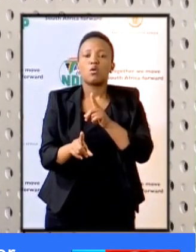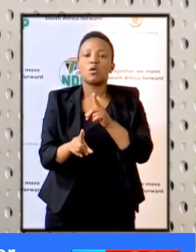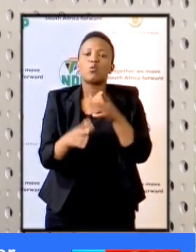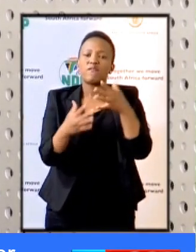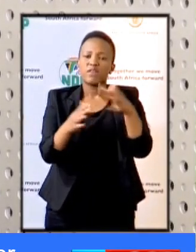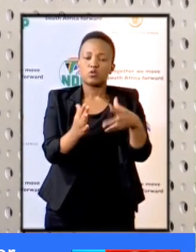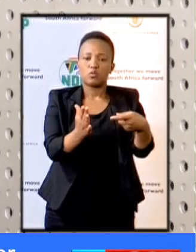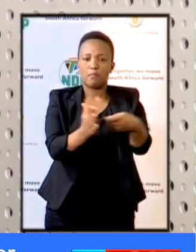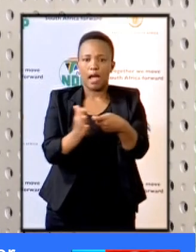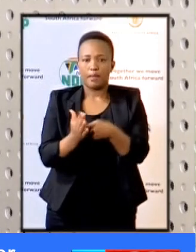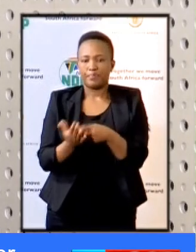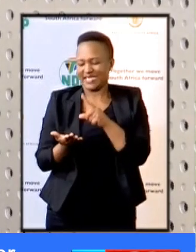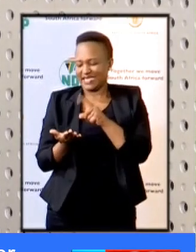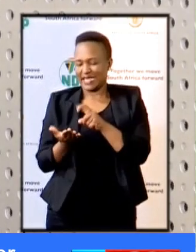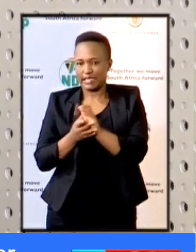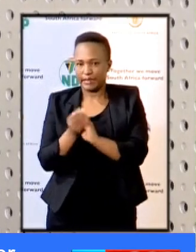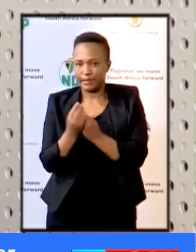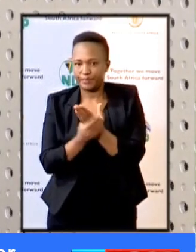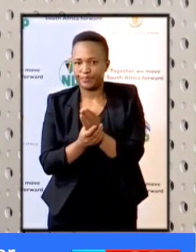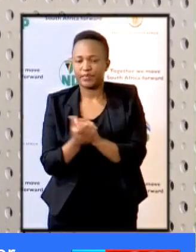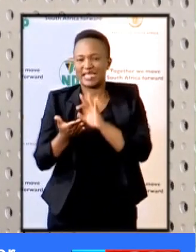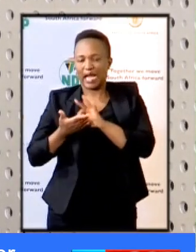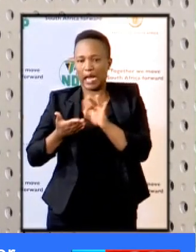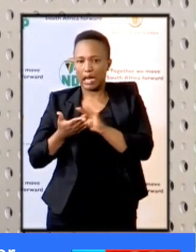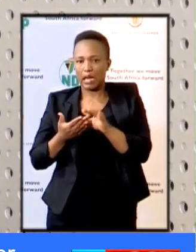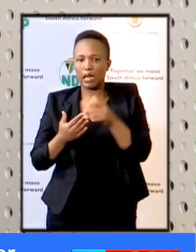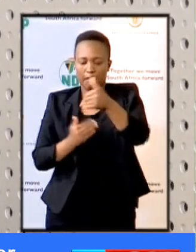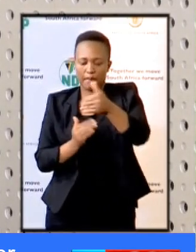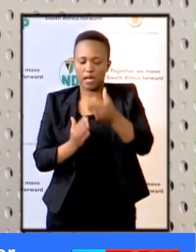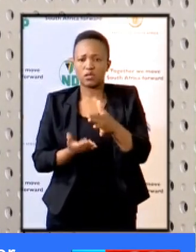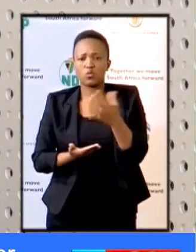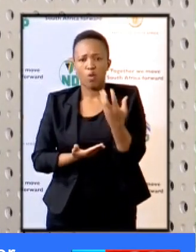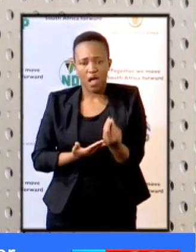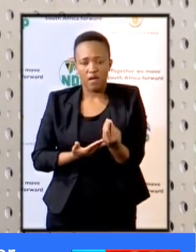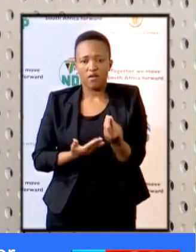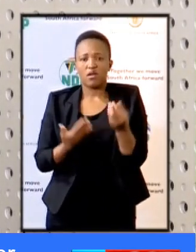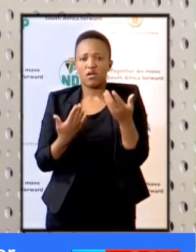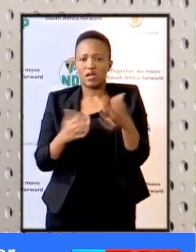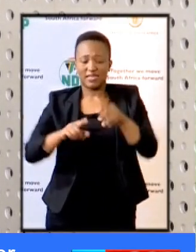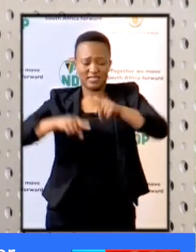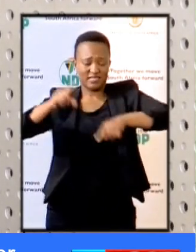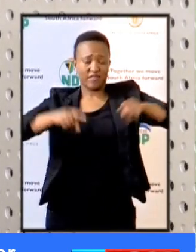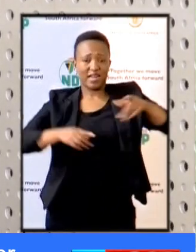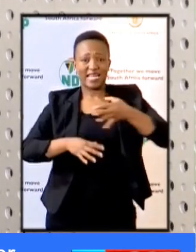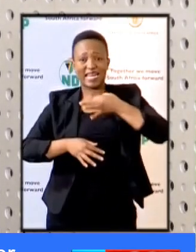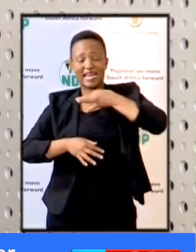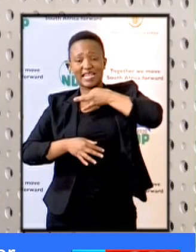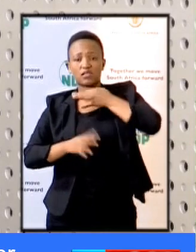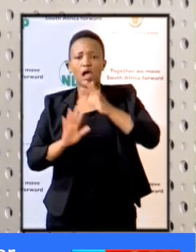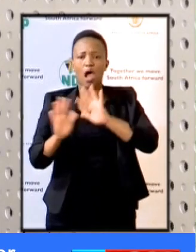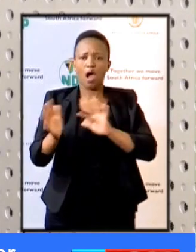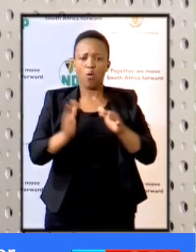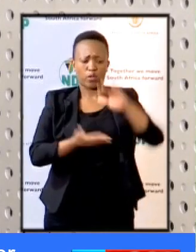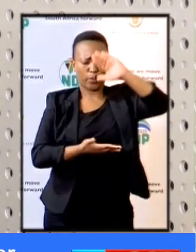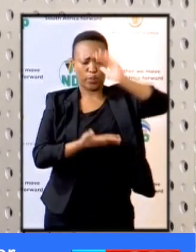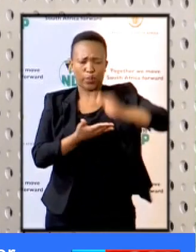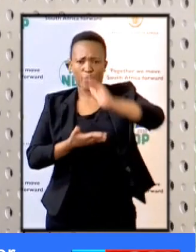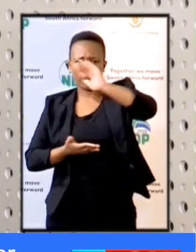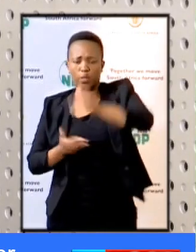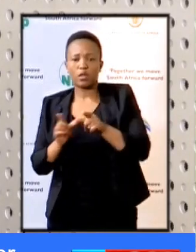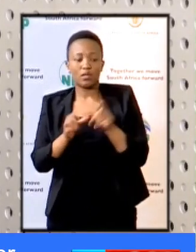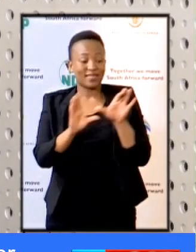packages. We also have, as I said, put in place different risk reduction methods around school